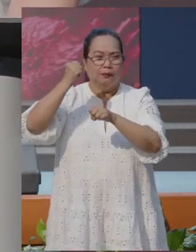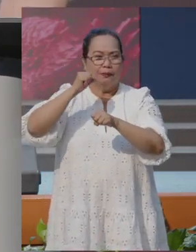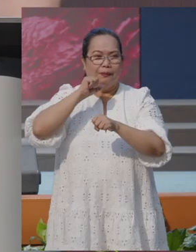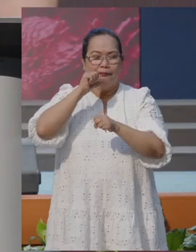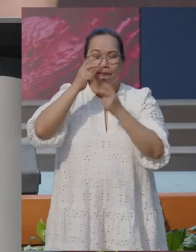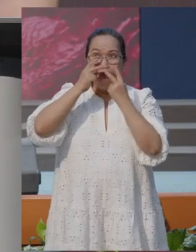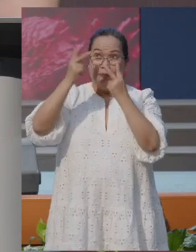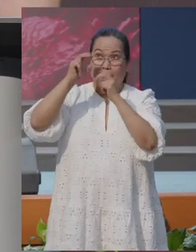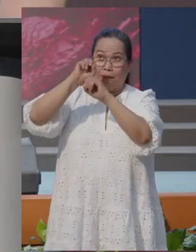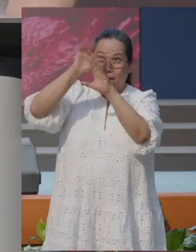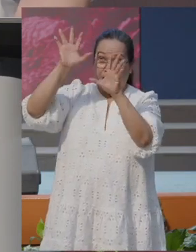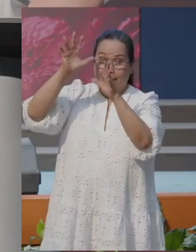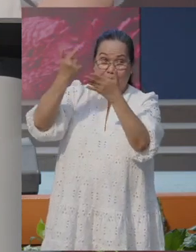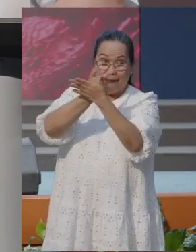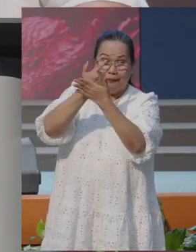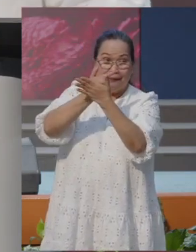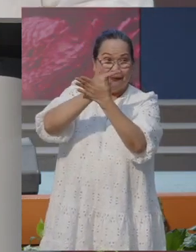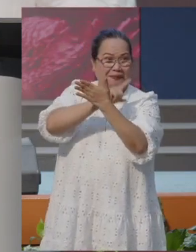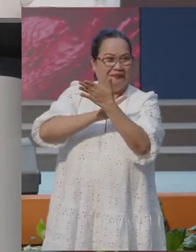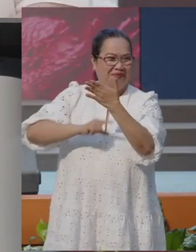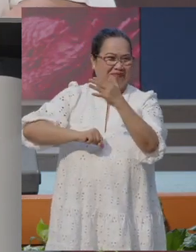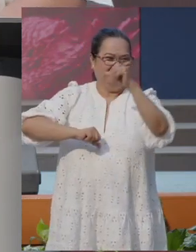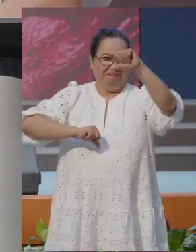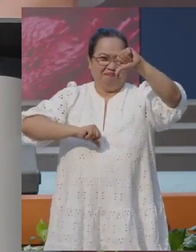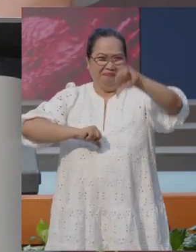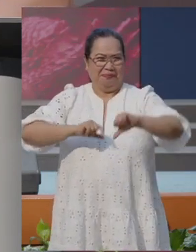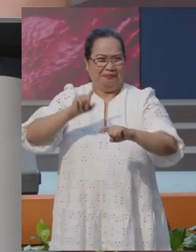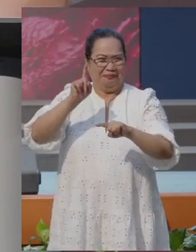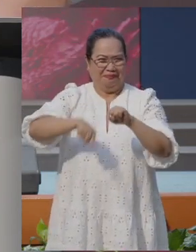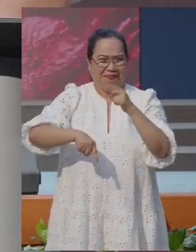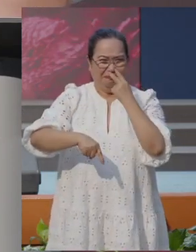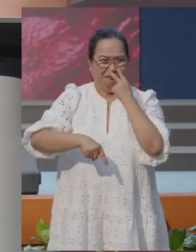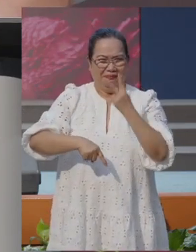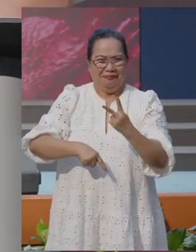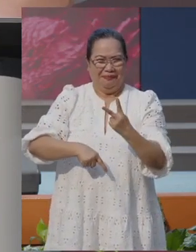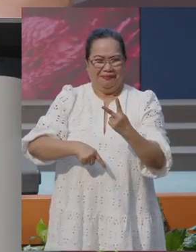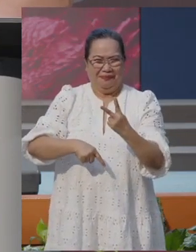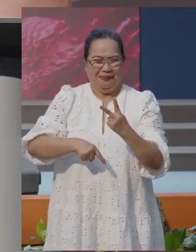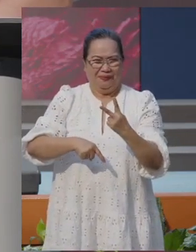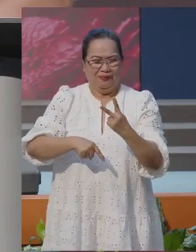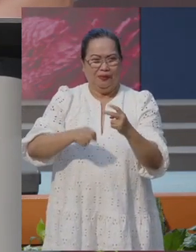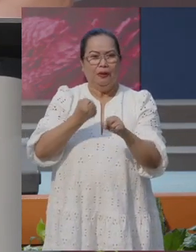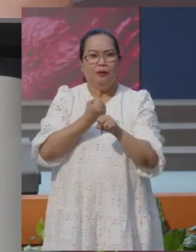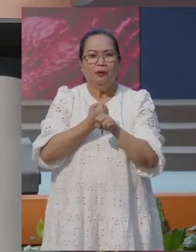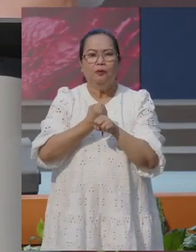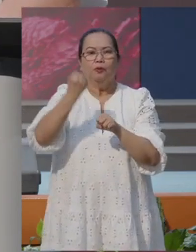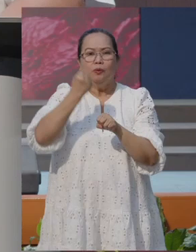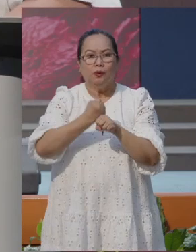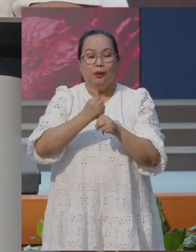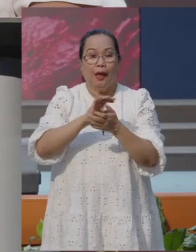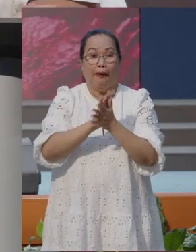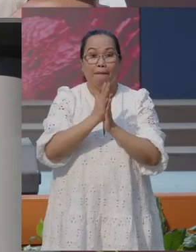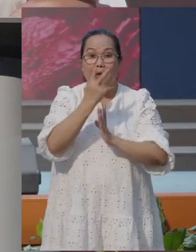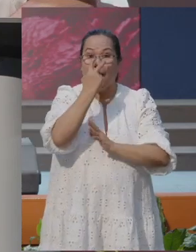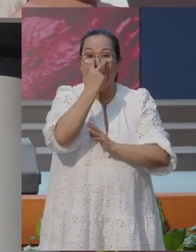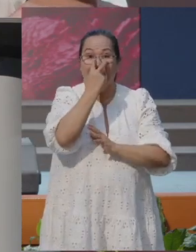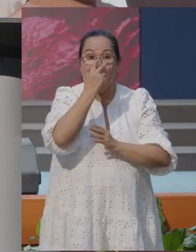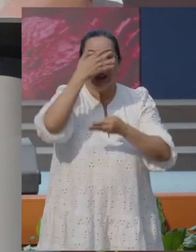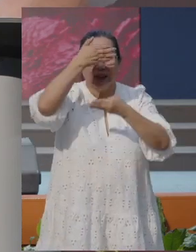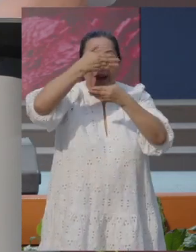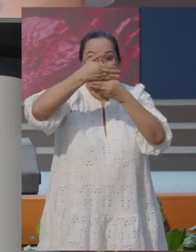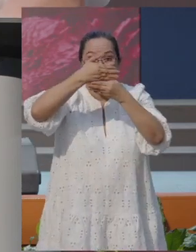seeing the light of the gospel of the glory of Christ, who is the image of God. Meron pong bumubulag sa atin. Meron